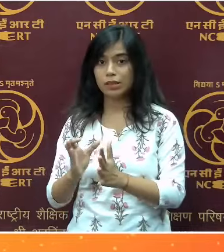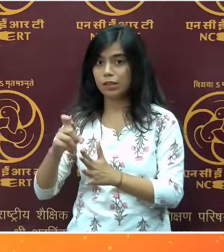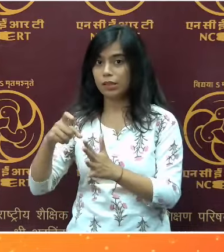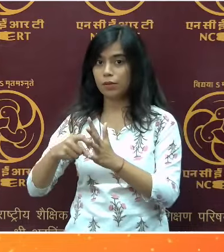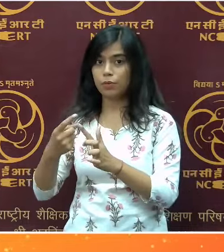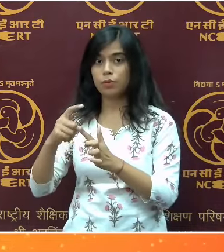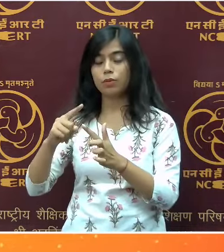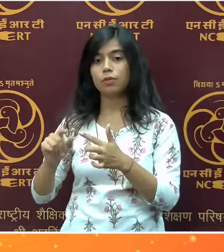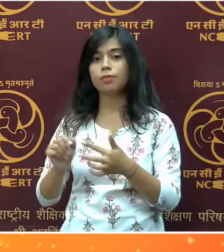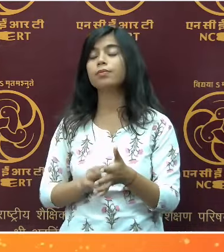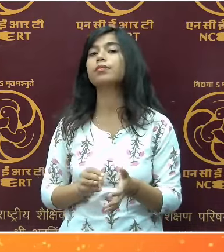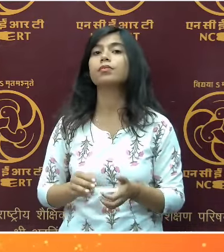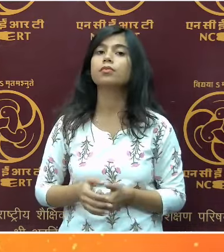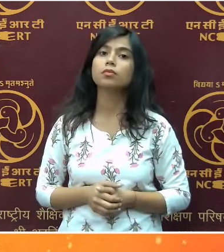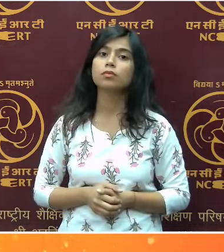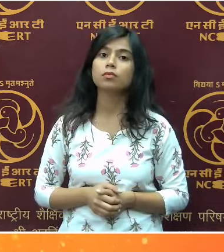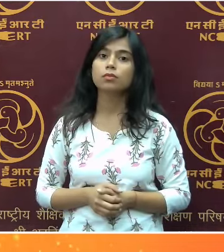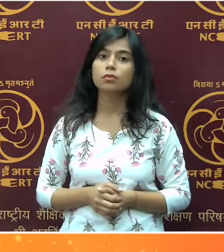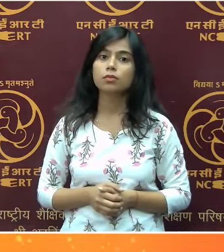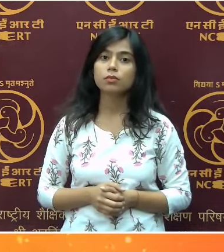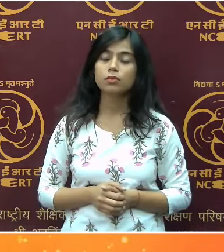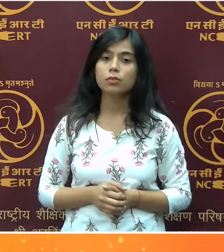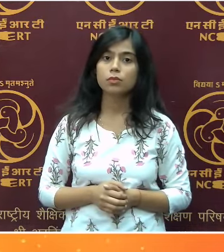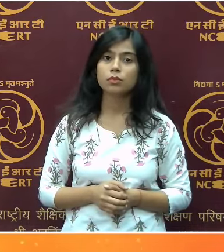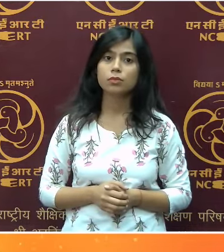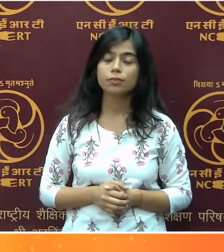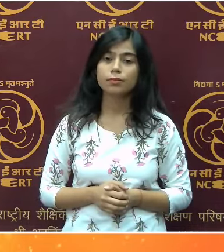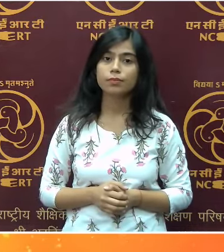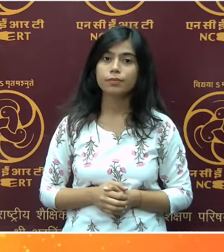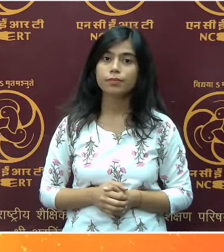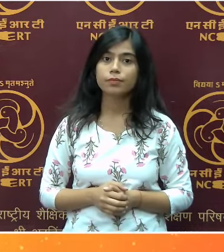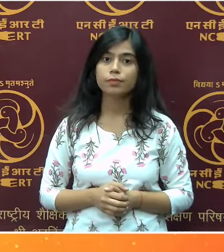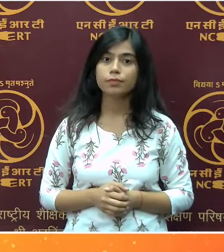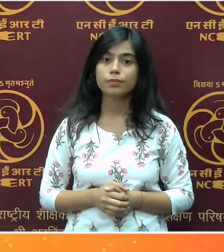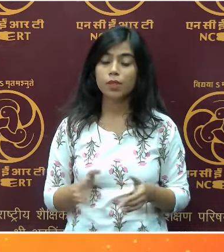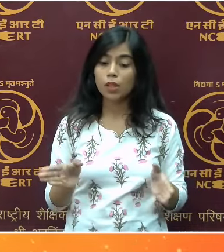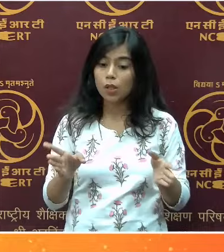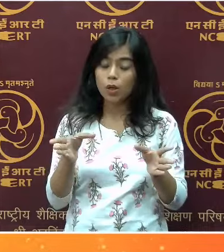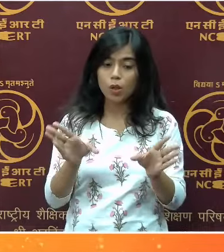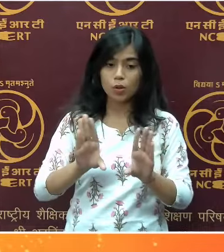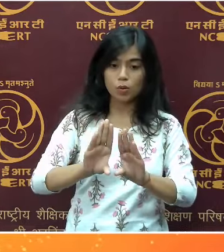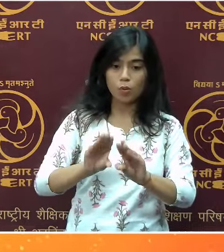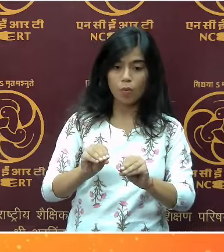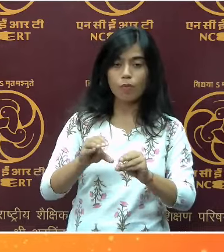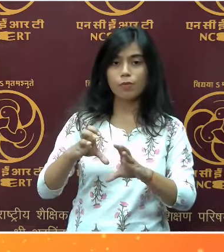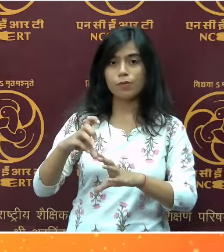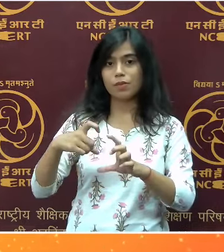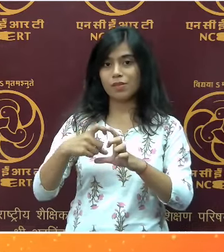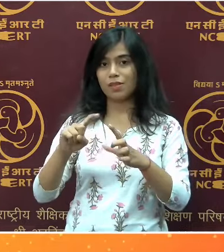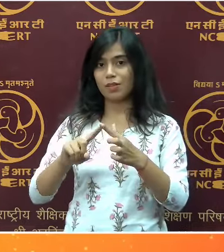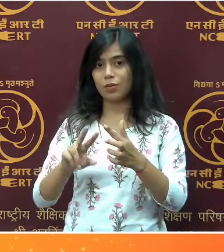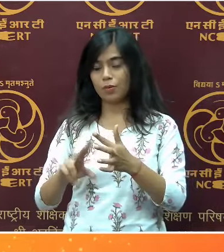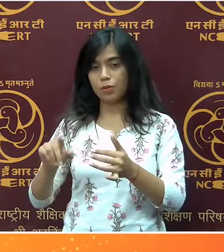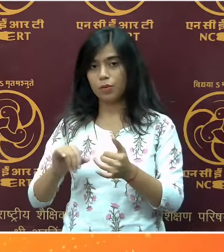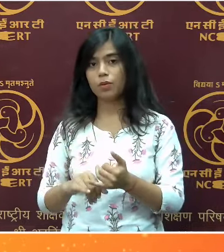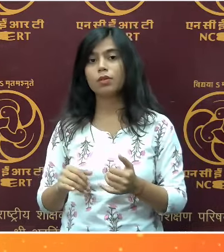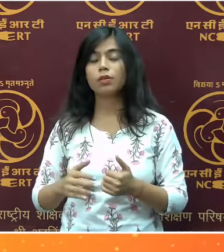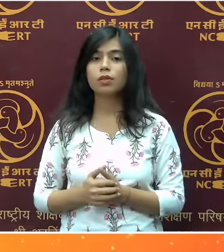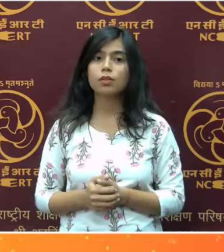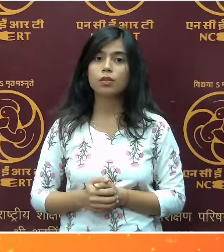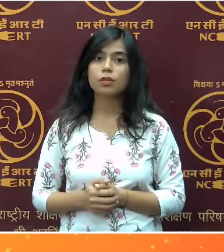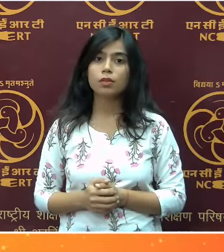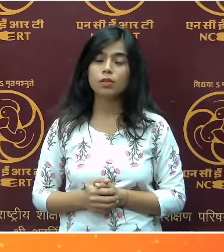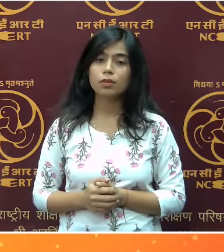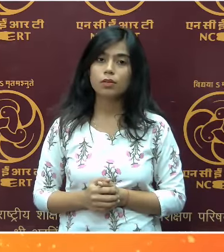this way only the circuit works. In a closed circuit, energy is taken from any source and it is supplied